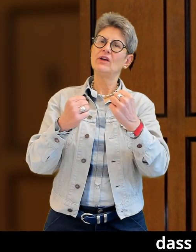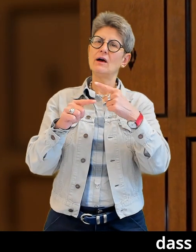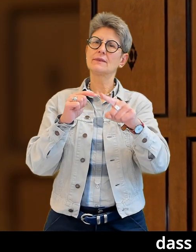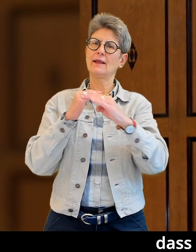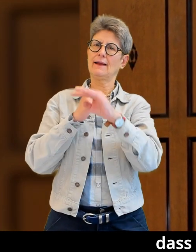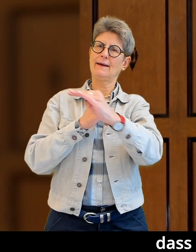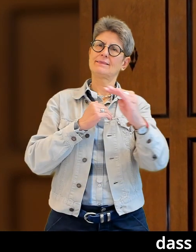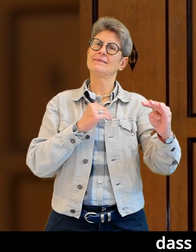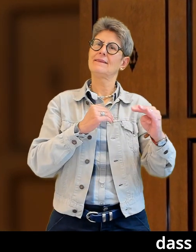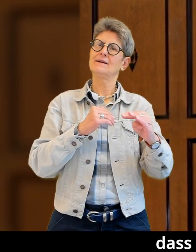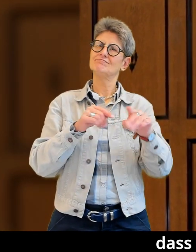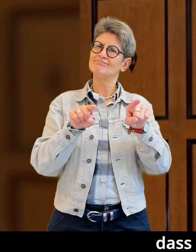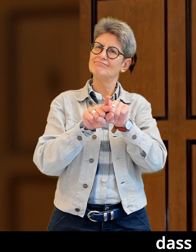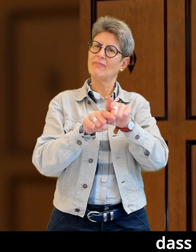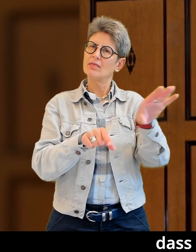that